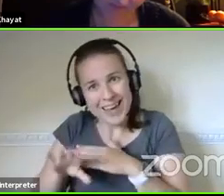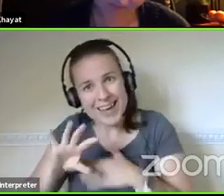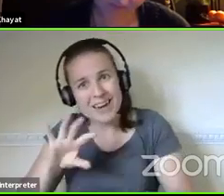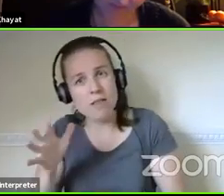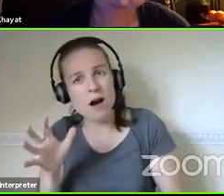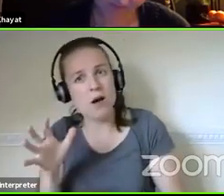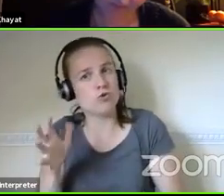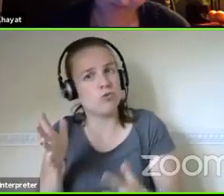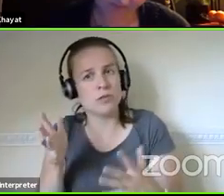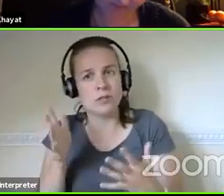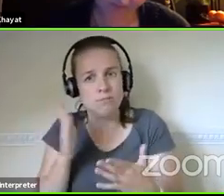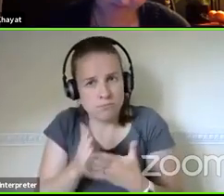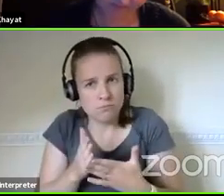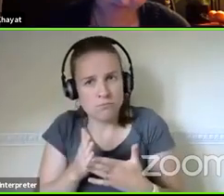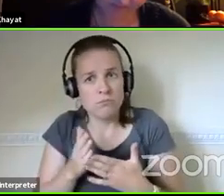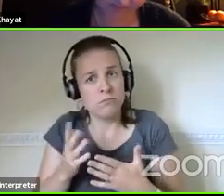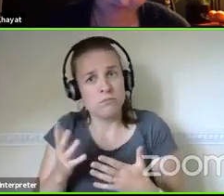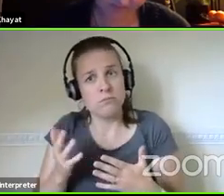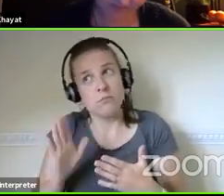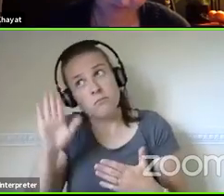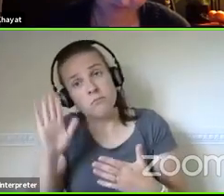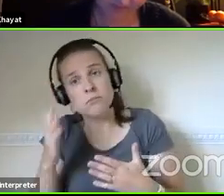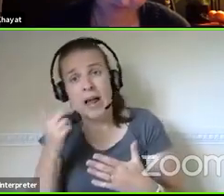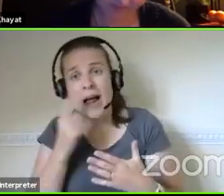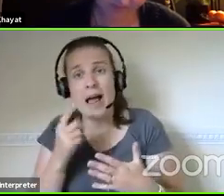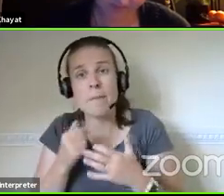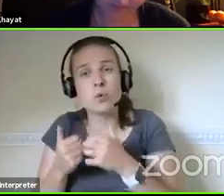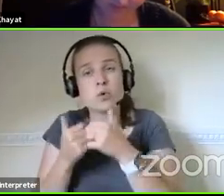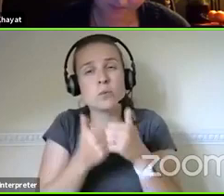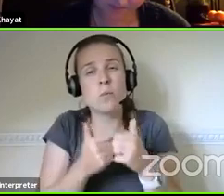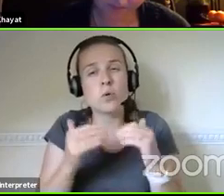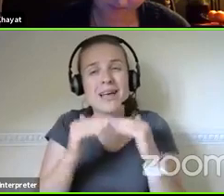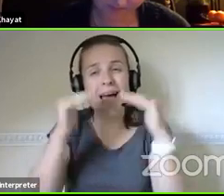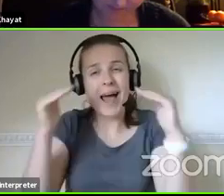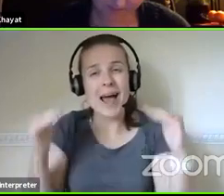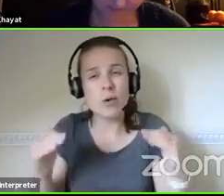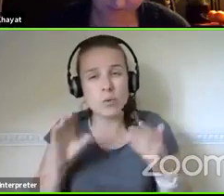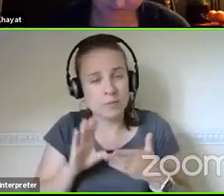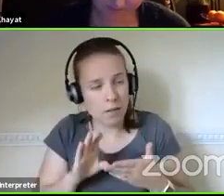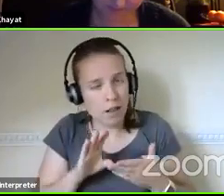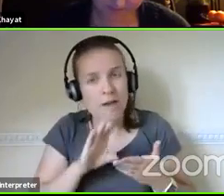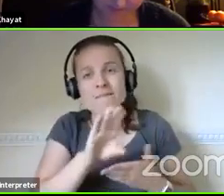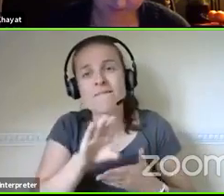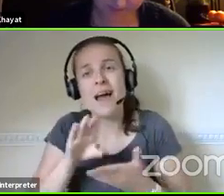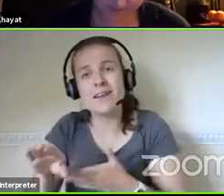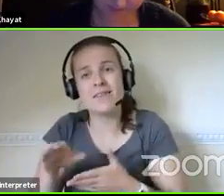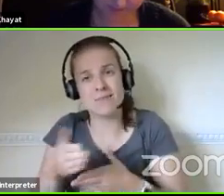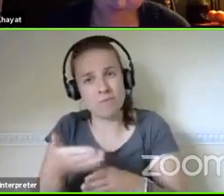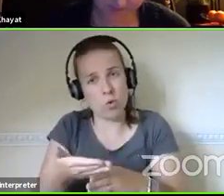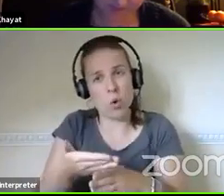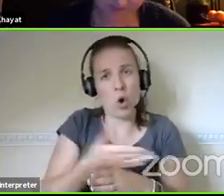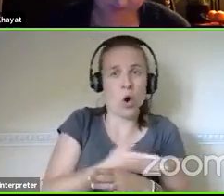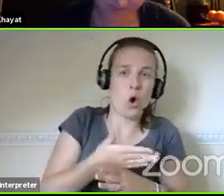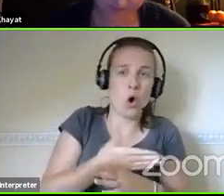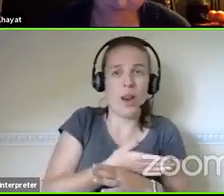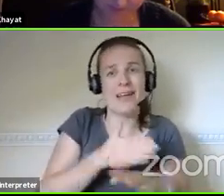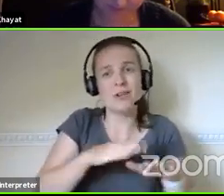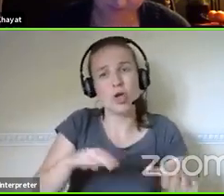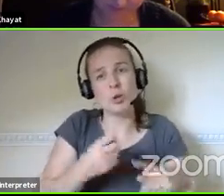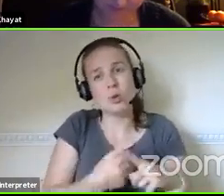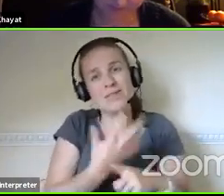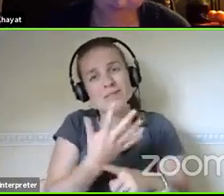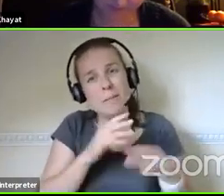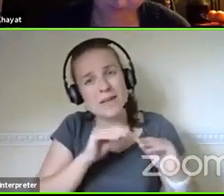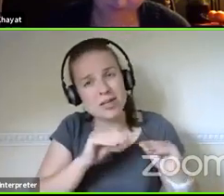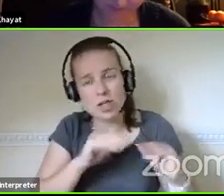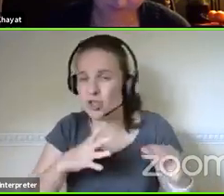and willing and able to support equitable financing for early childhood inclusive education needs to work together. That